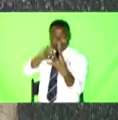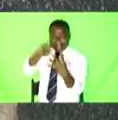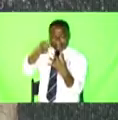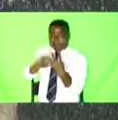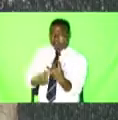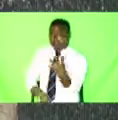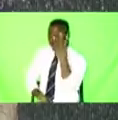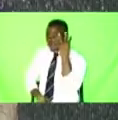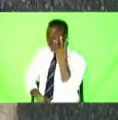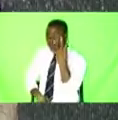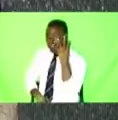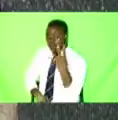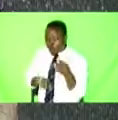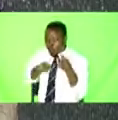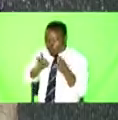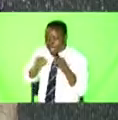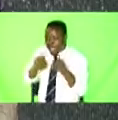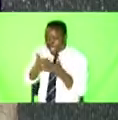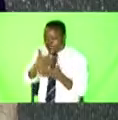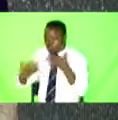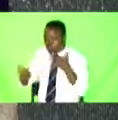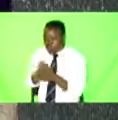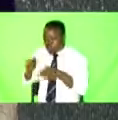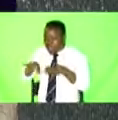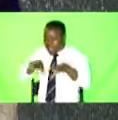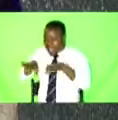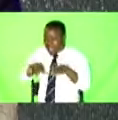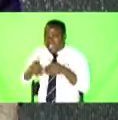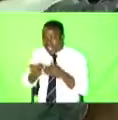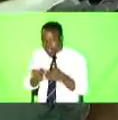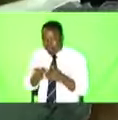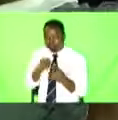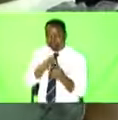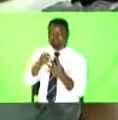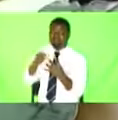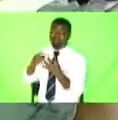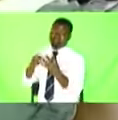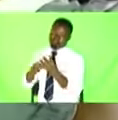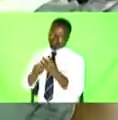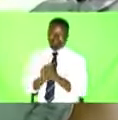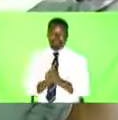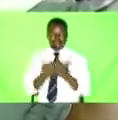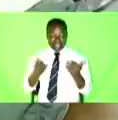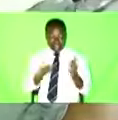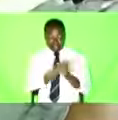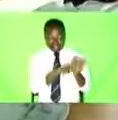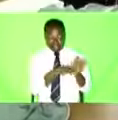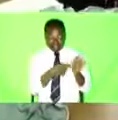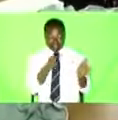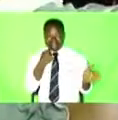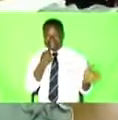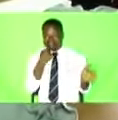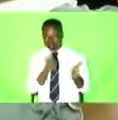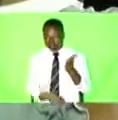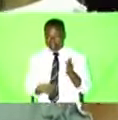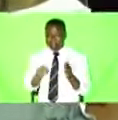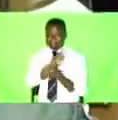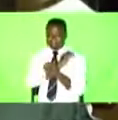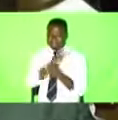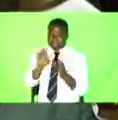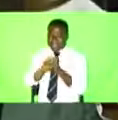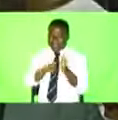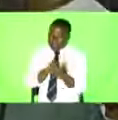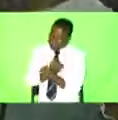kingdom should be handled. Now the Bible says that for God so loved the world that he gave his only